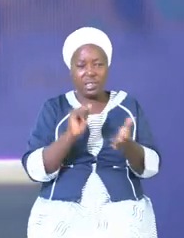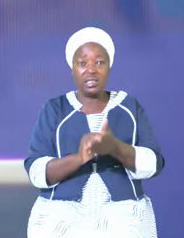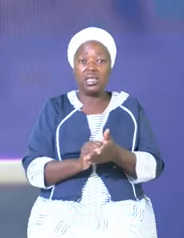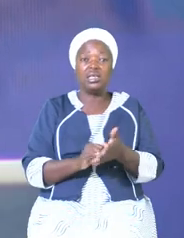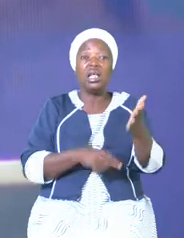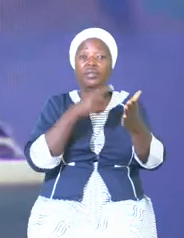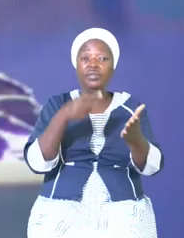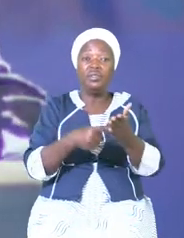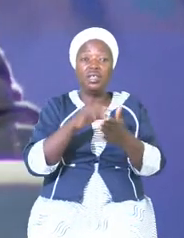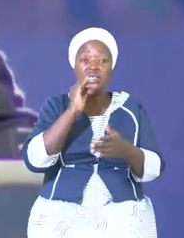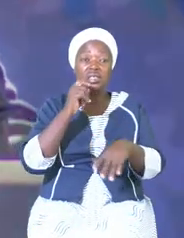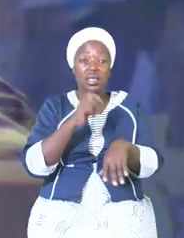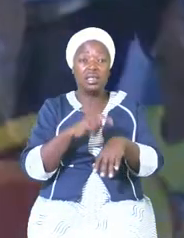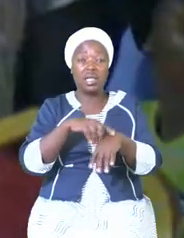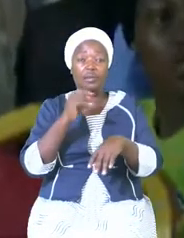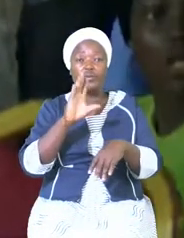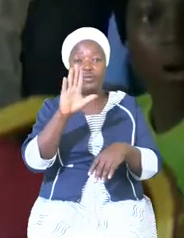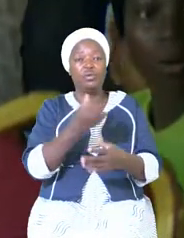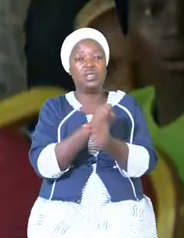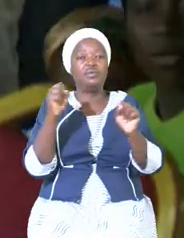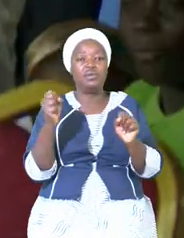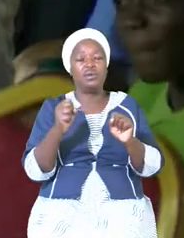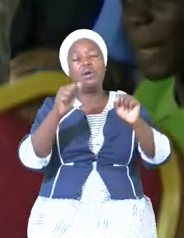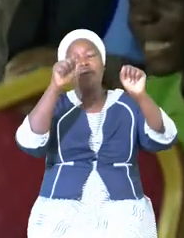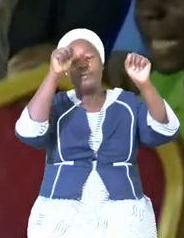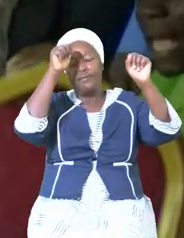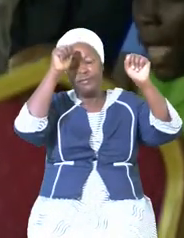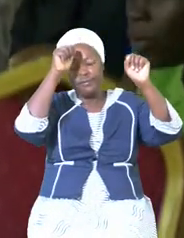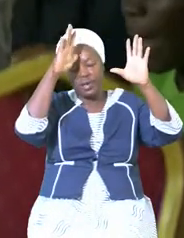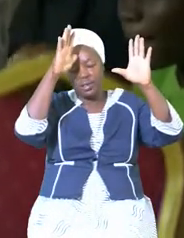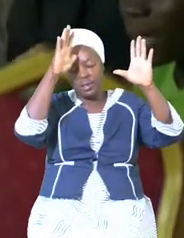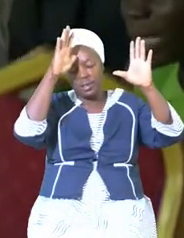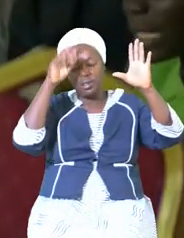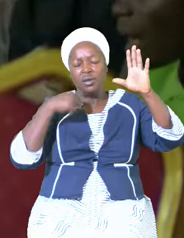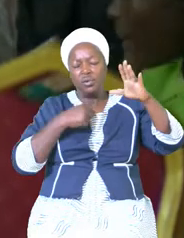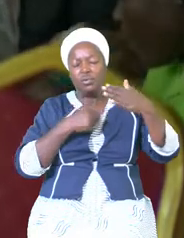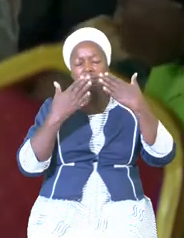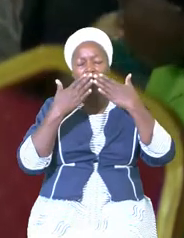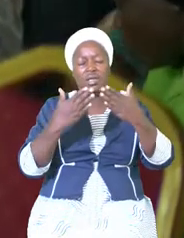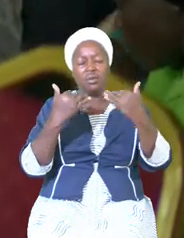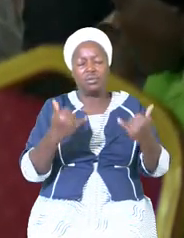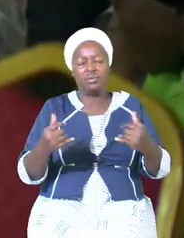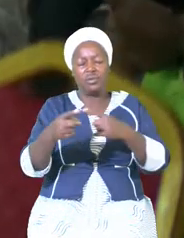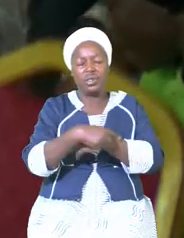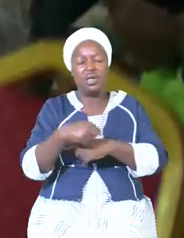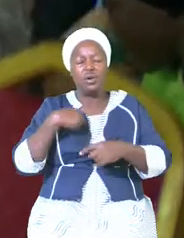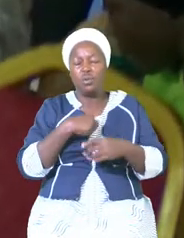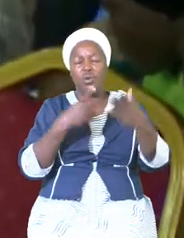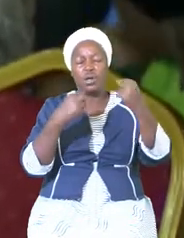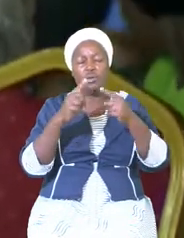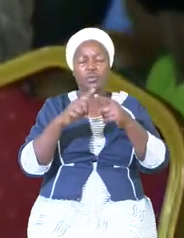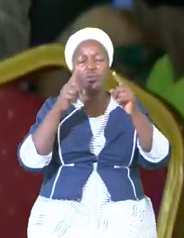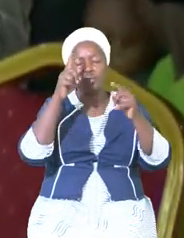the moment of your salvation. Father, we thank you today. We come to you asking